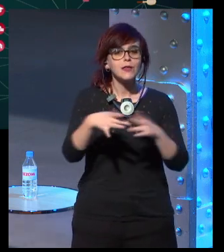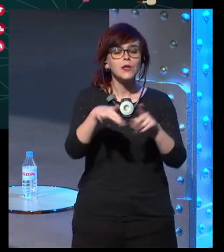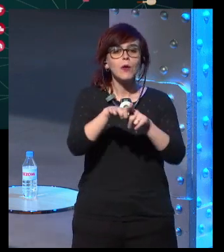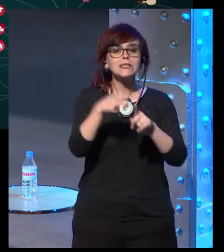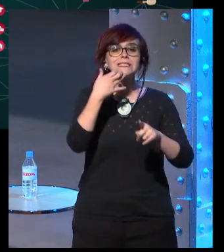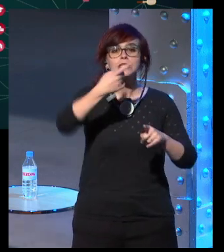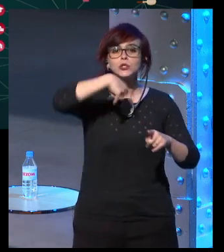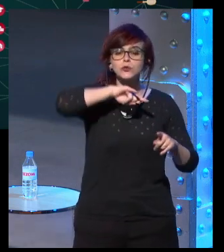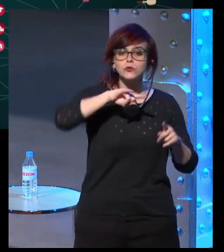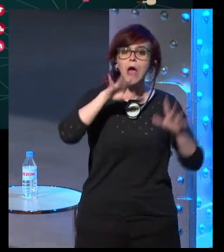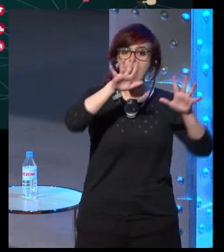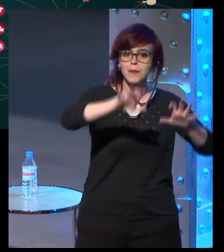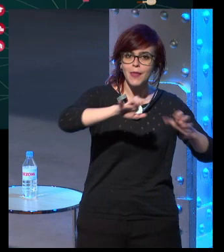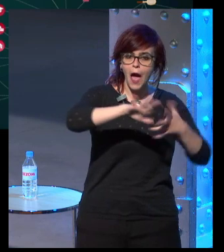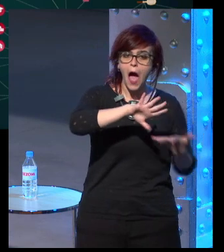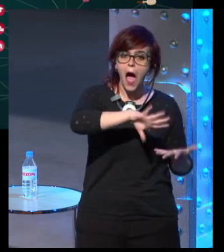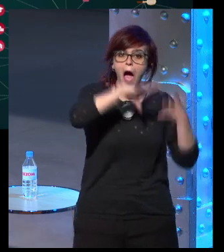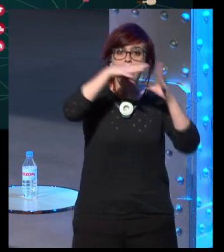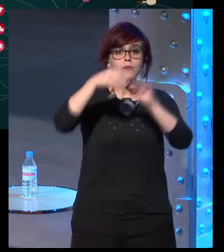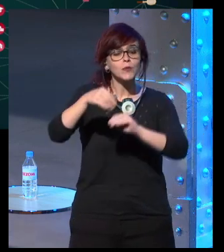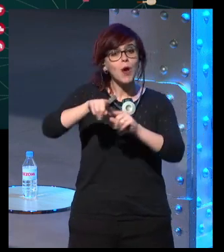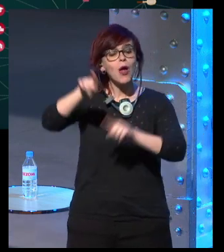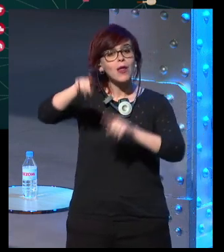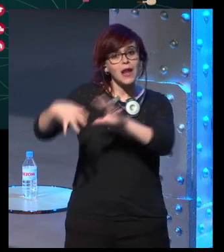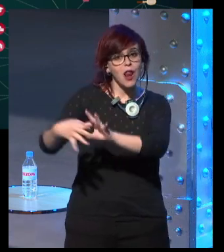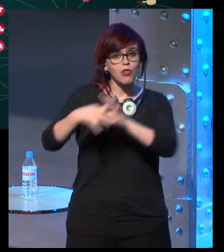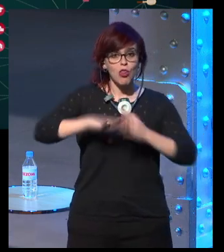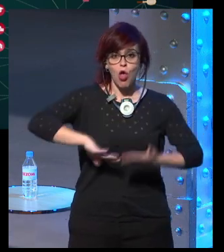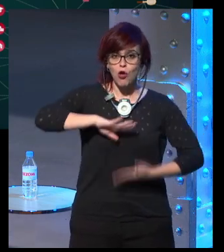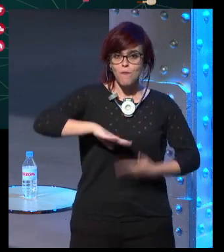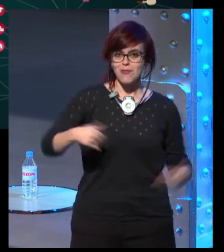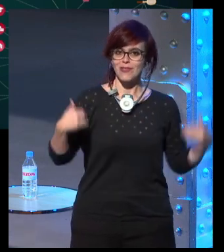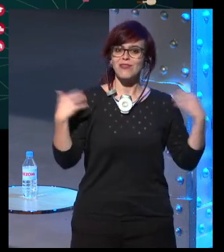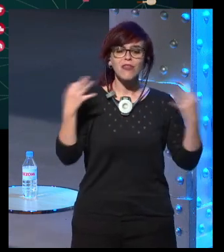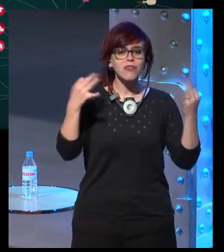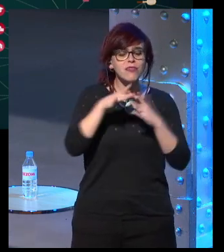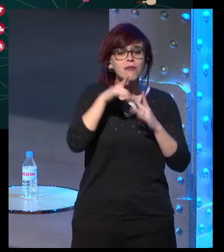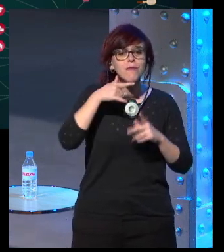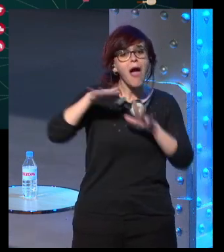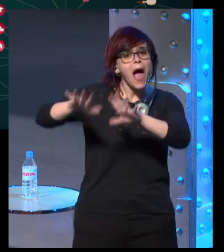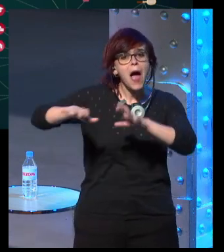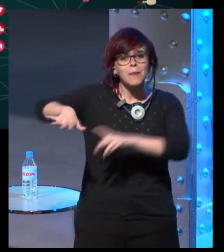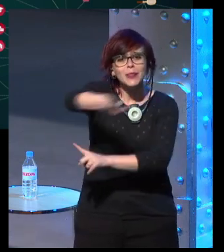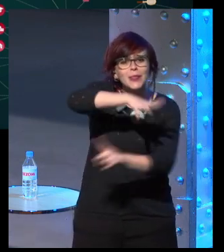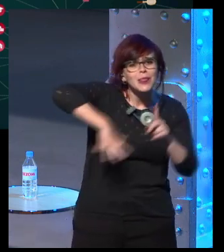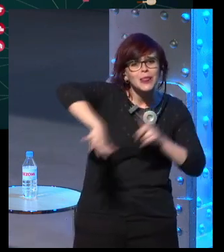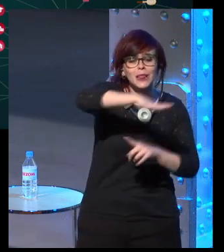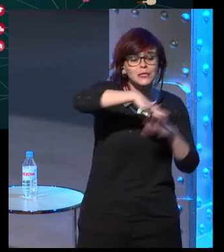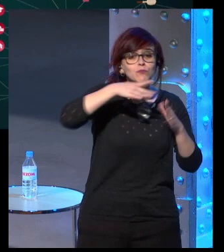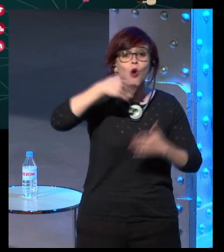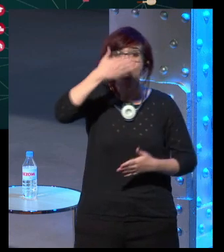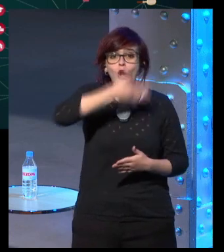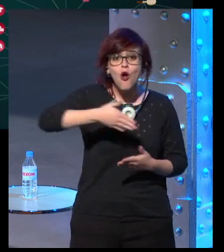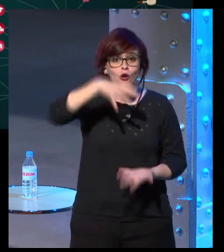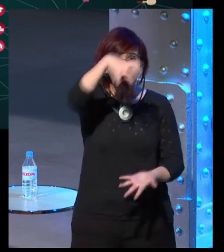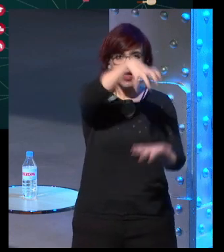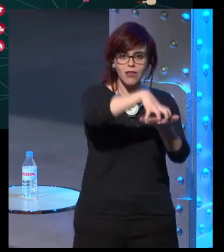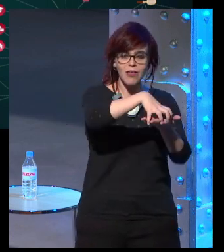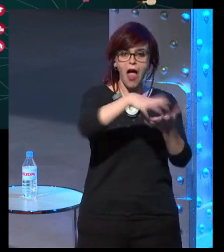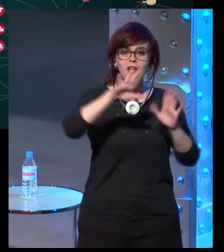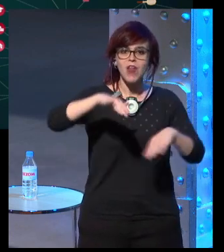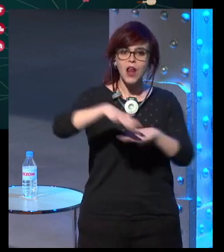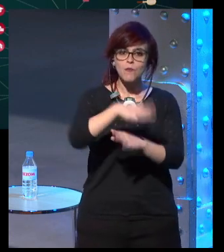competency-driven, we're going to need to be learning all the time, everywhere. And so we'll be shifting from schools to an ecosystem. An ecosystem